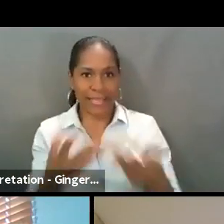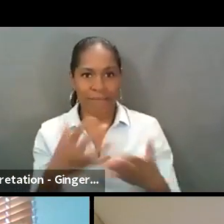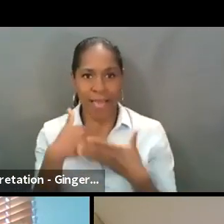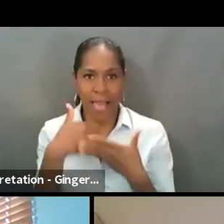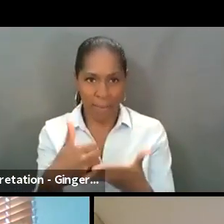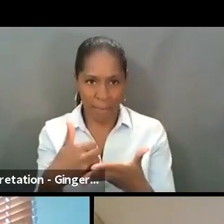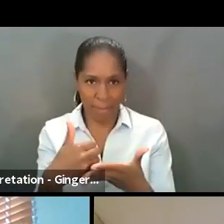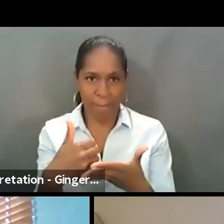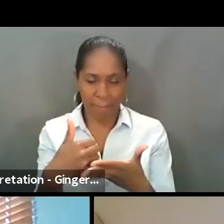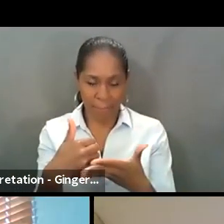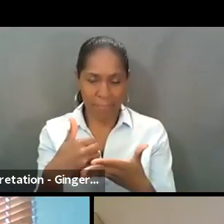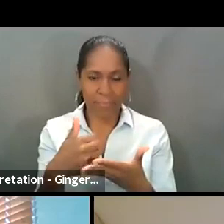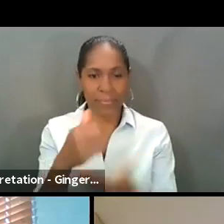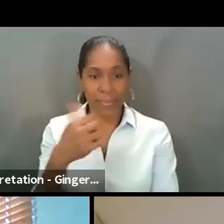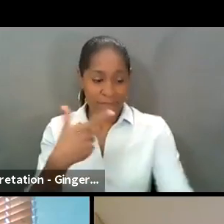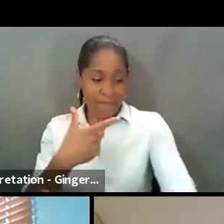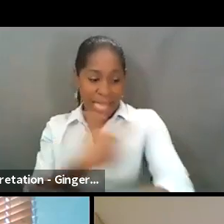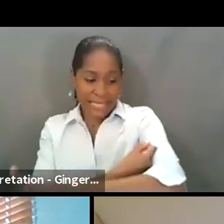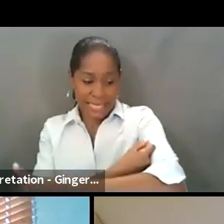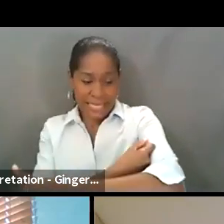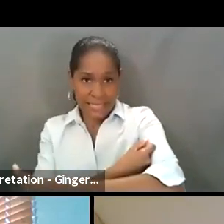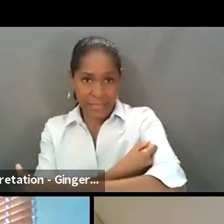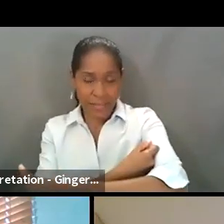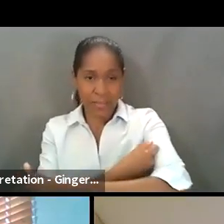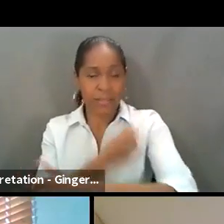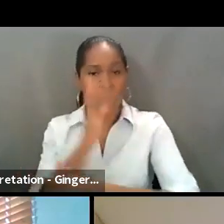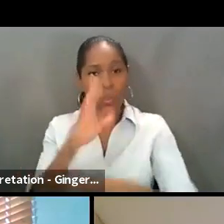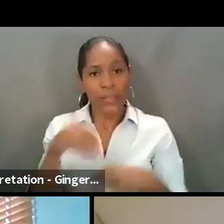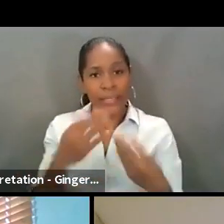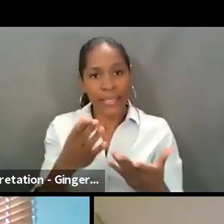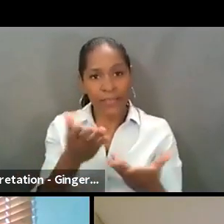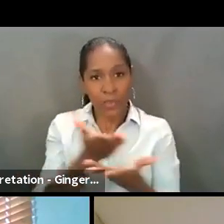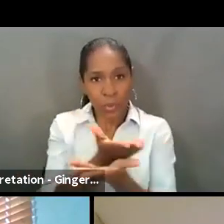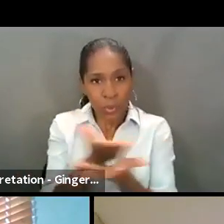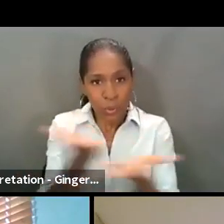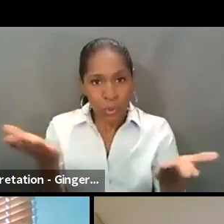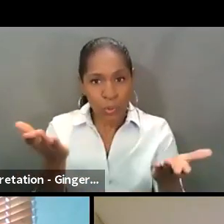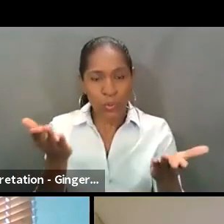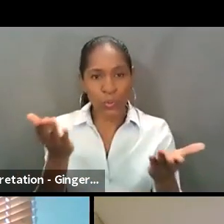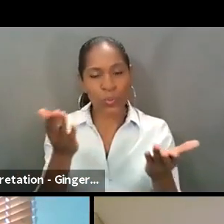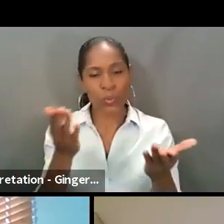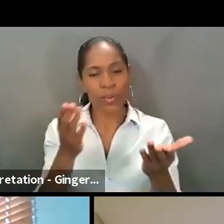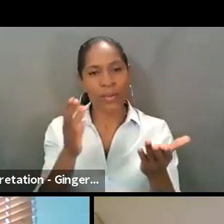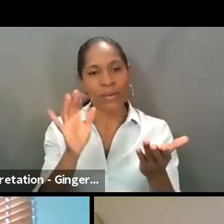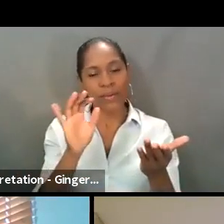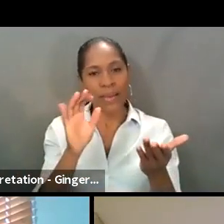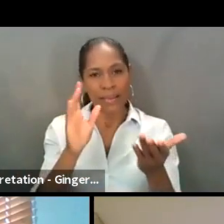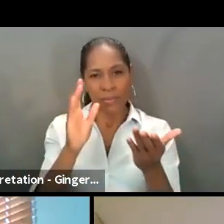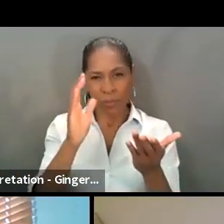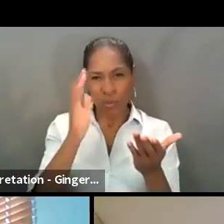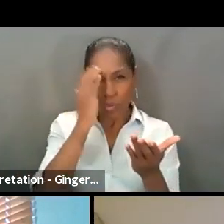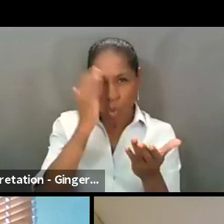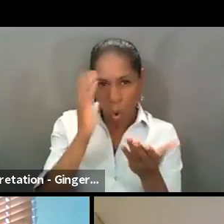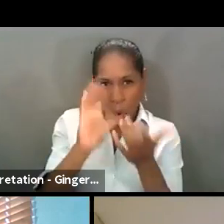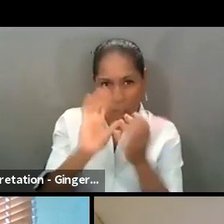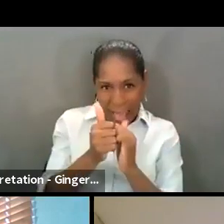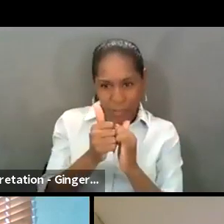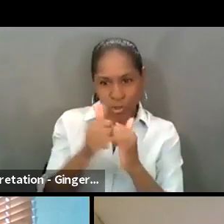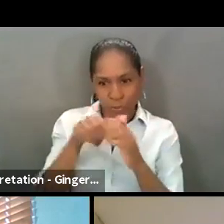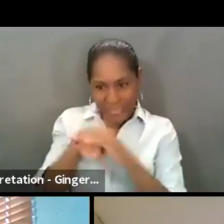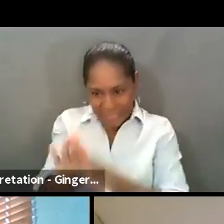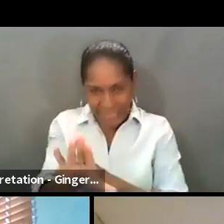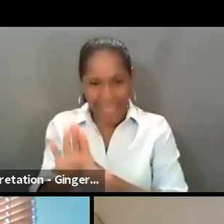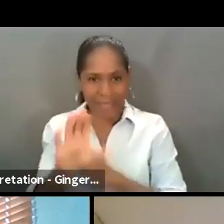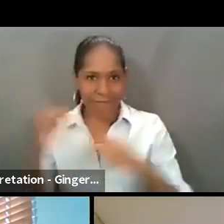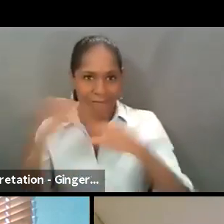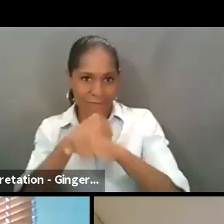Well, the vaccine is like giving you the address so that you can get there quickly. You can get to